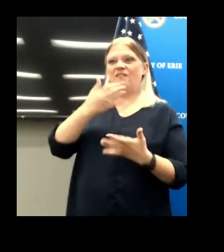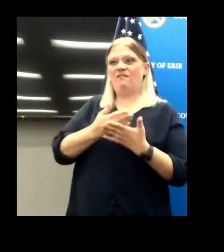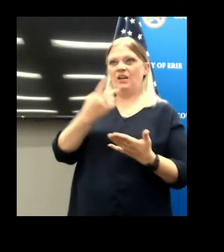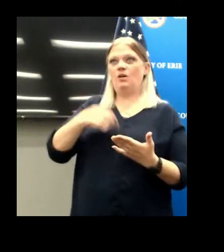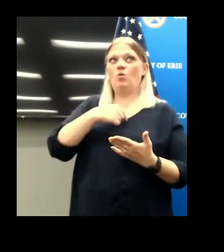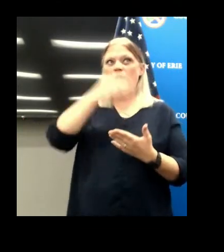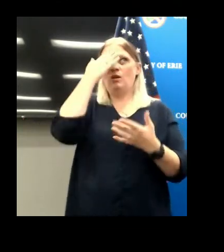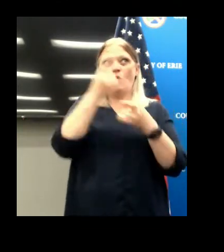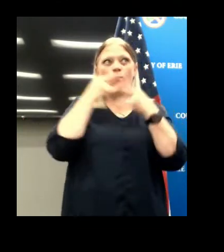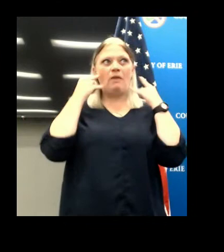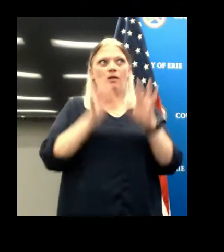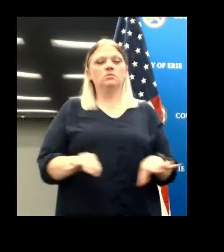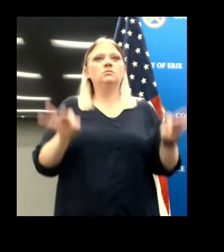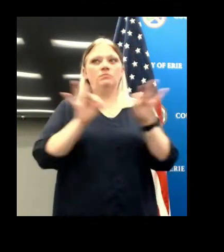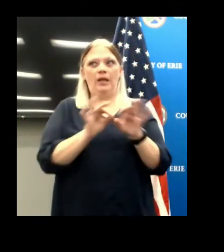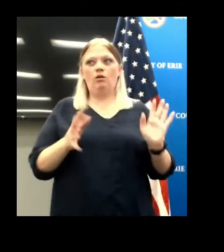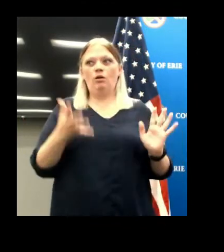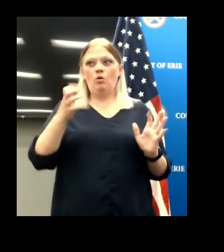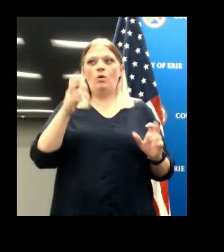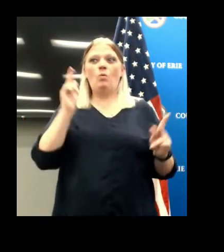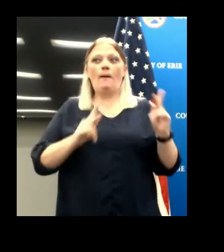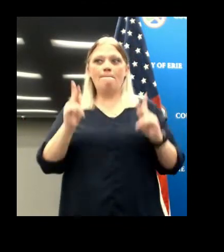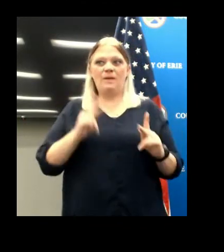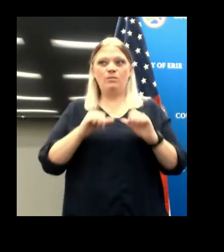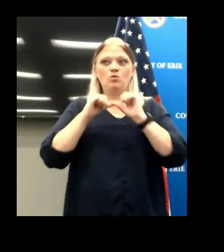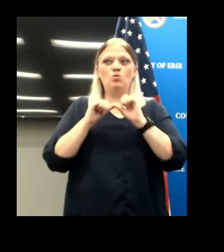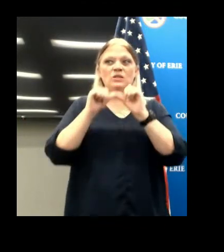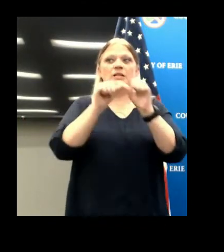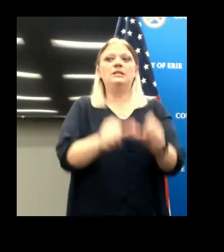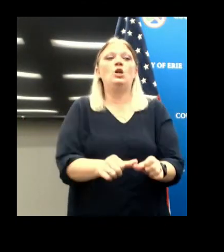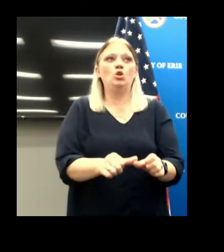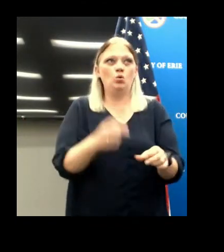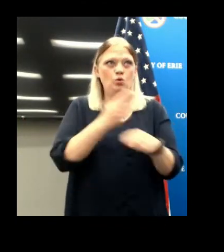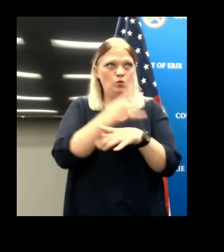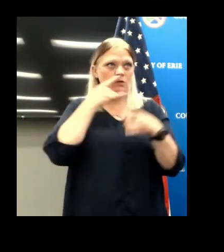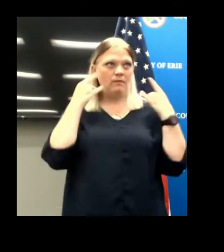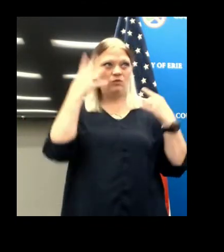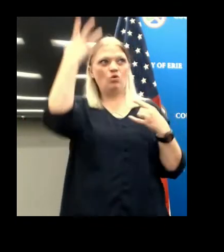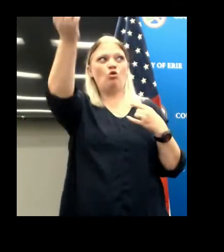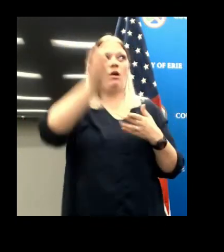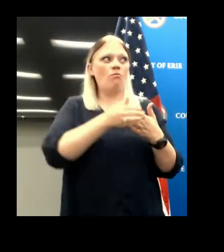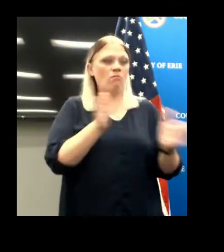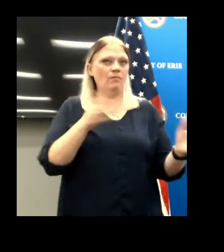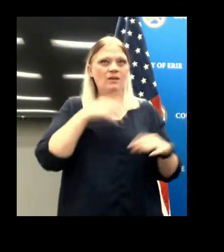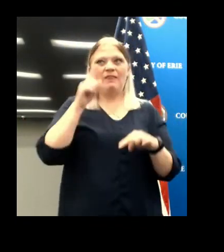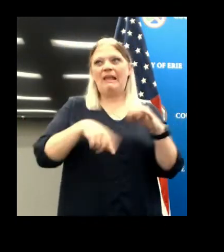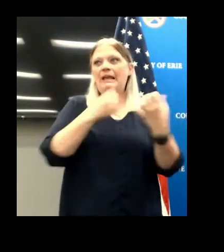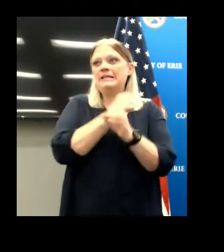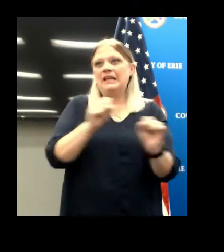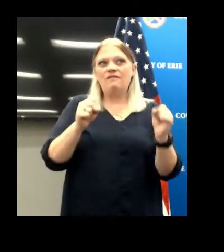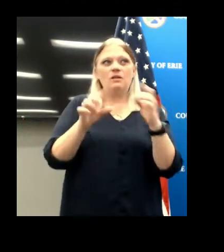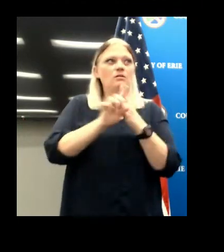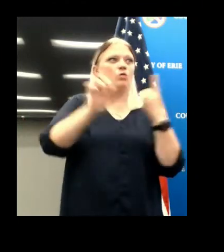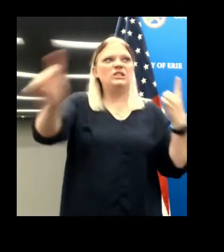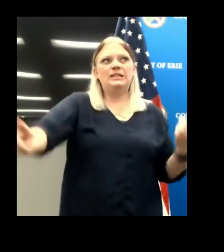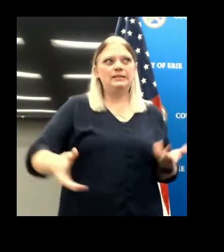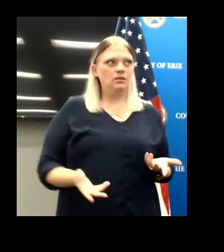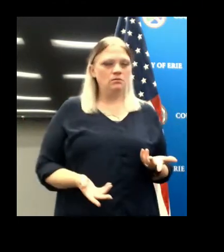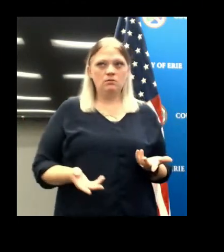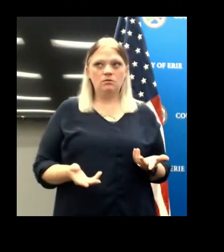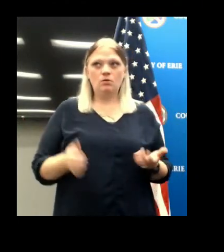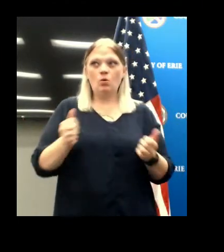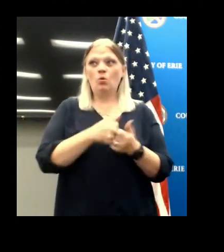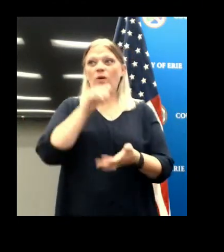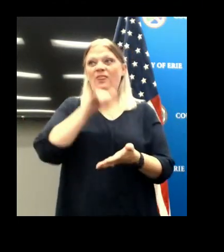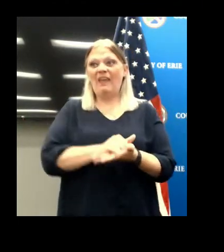masks matter. We want people to continue to wear their masks when they're out in public and they cannot safely socially distant. With